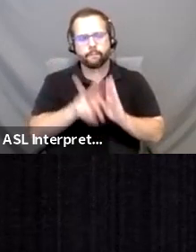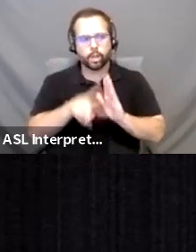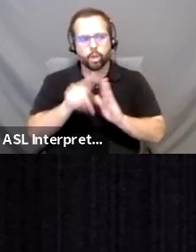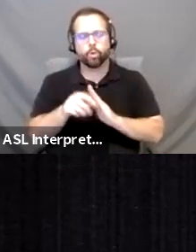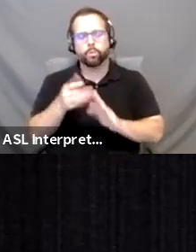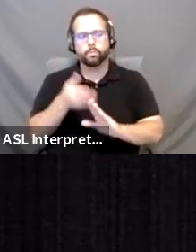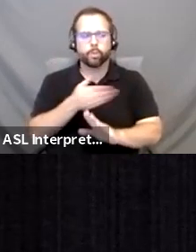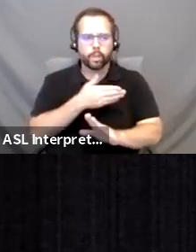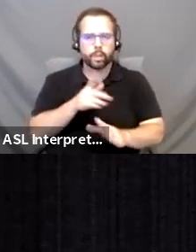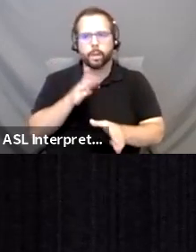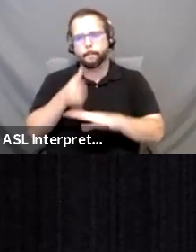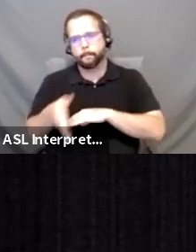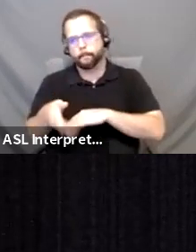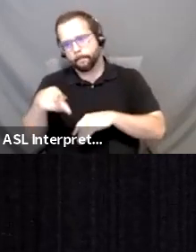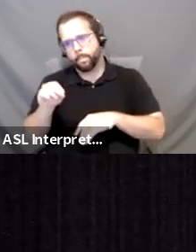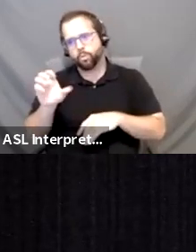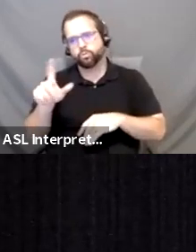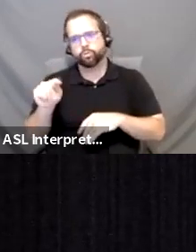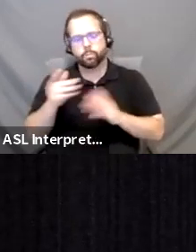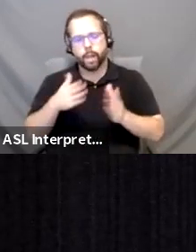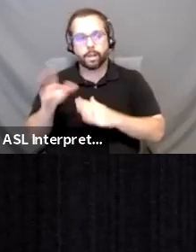organization. It's free,